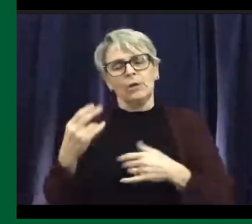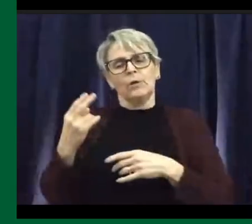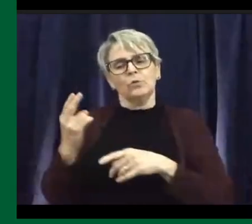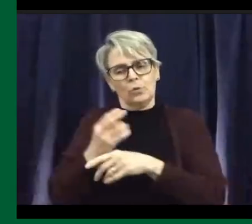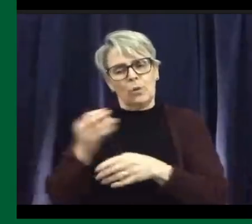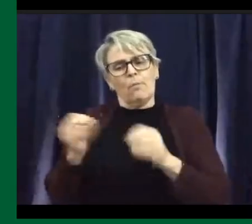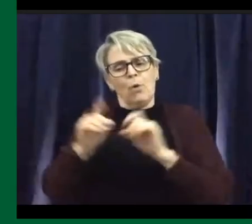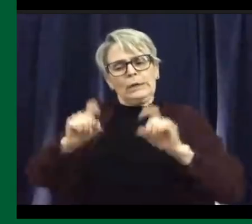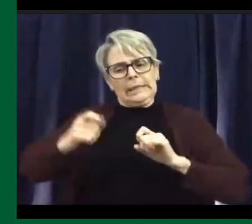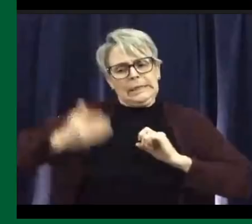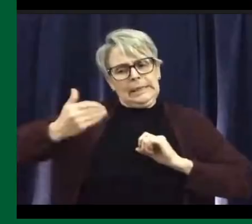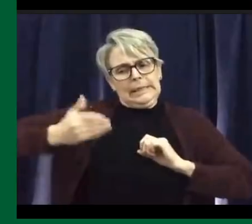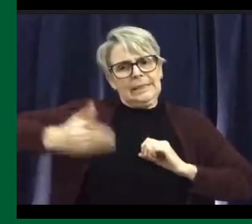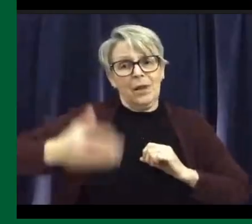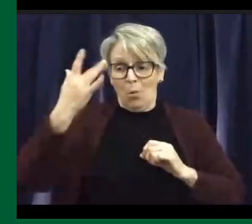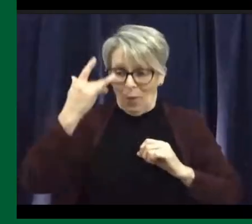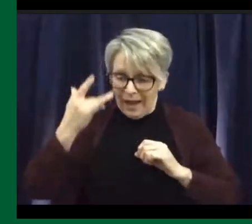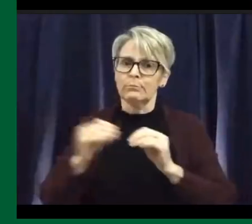of the variants of concern.